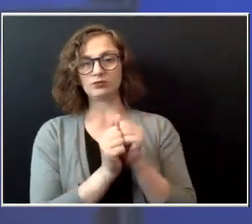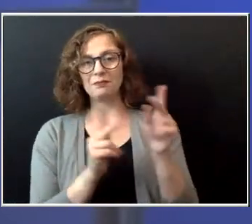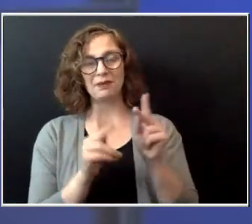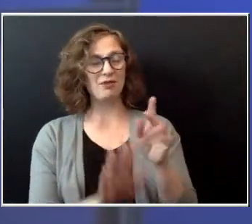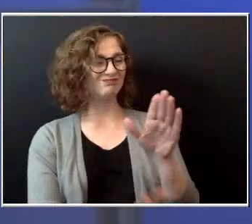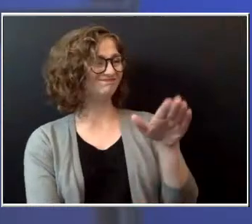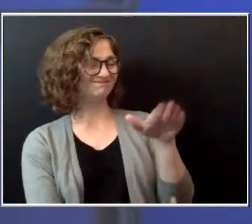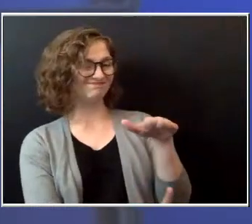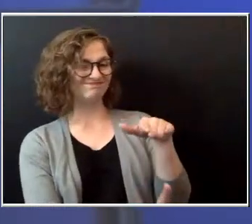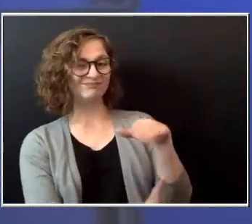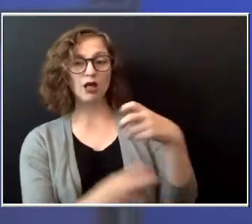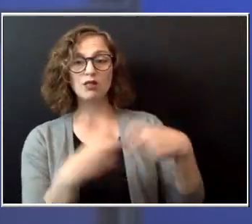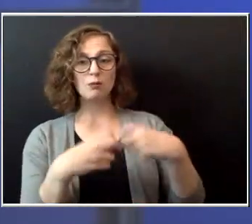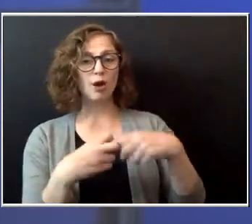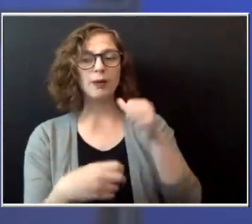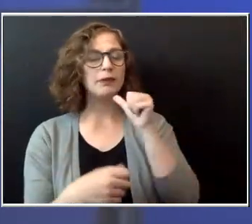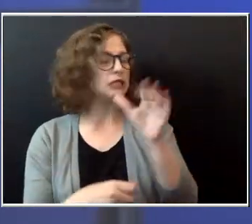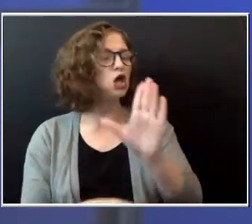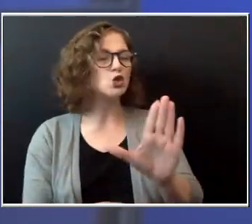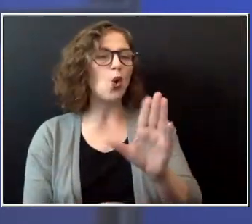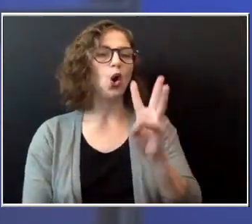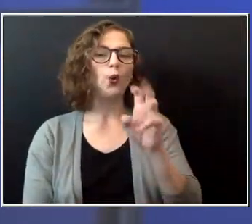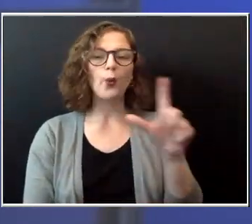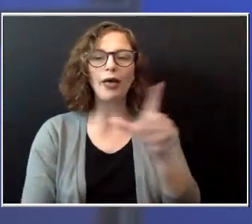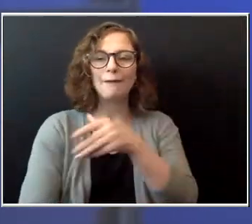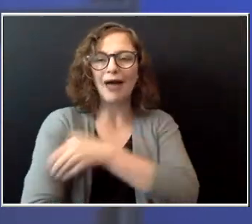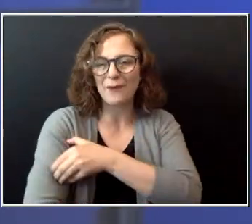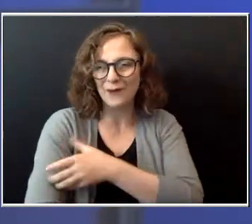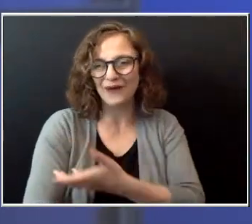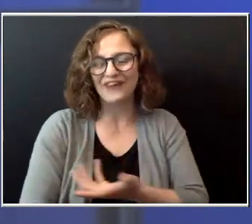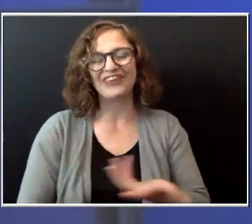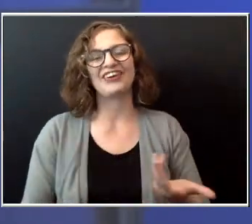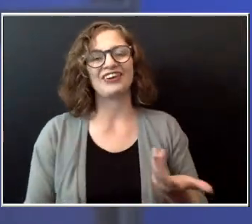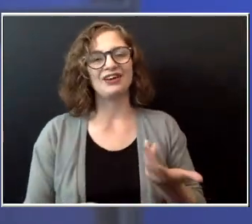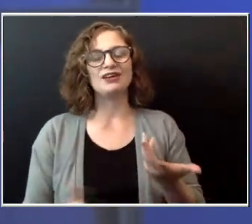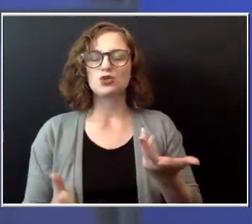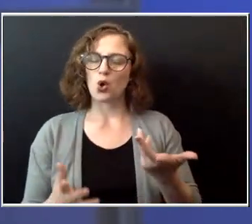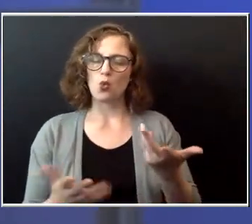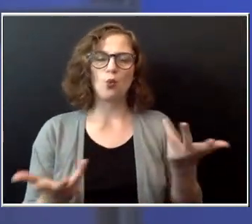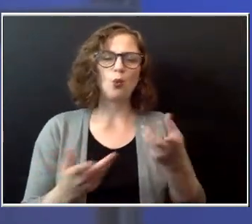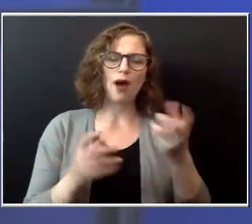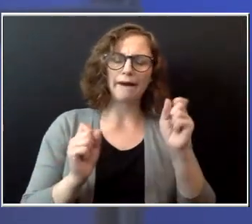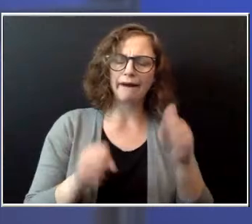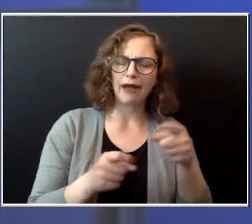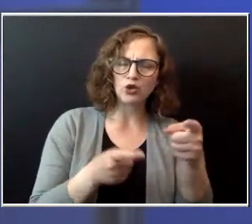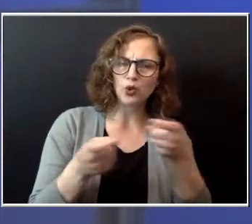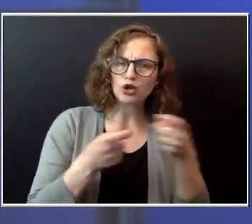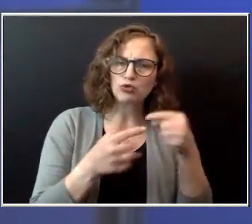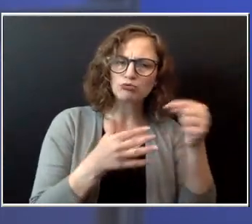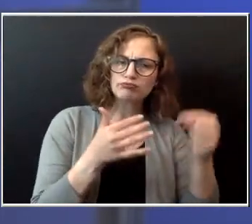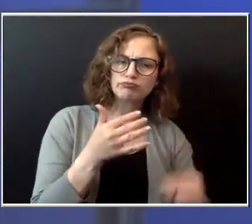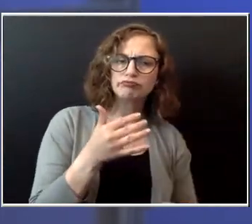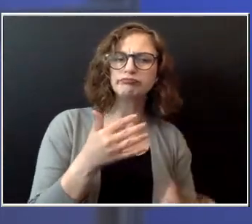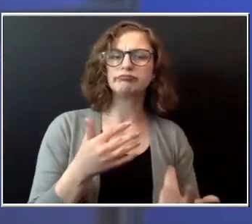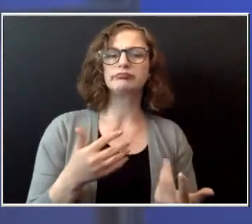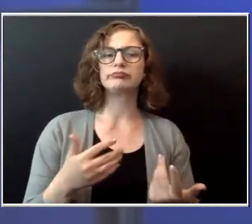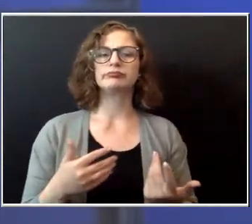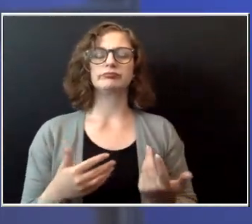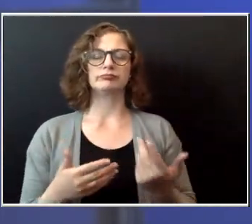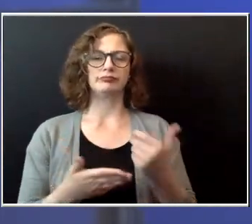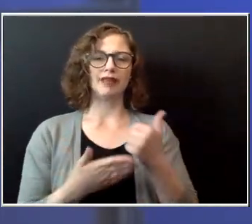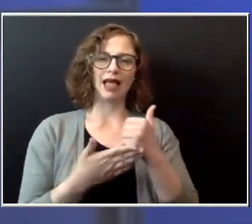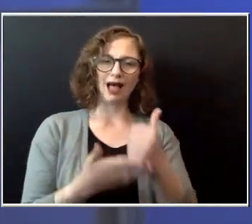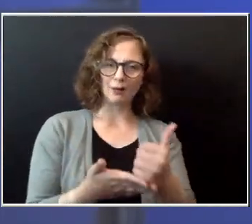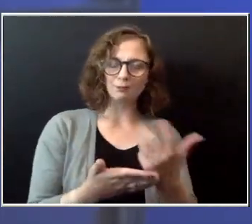you have to see what you have control over, what you don't have control over. We try to help them with the things that they do have control over, and also address it in a way